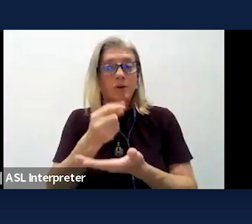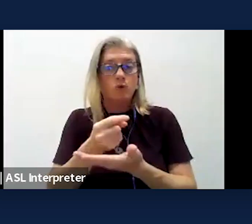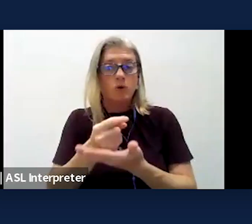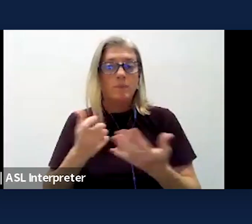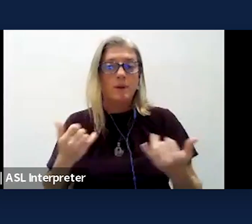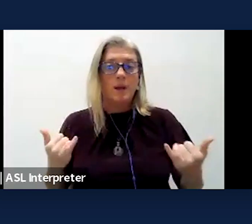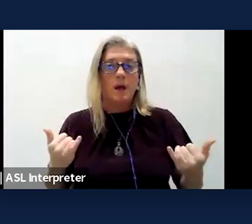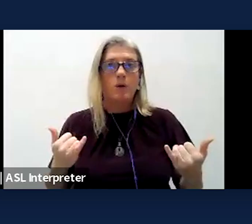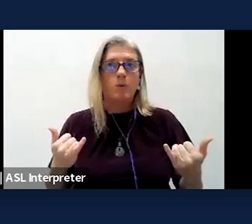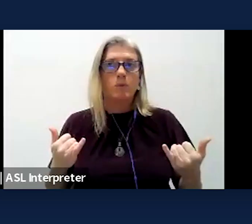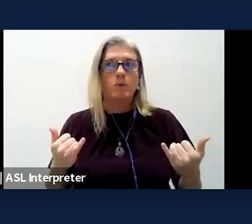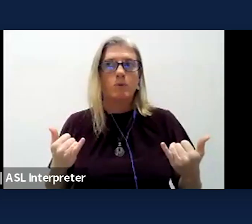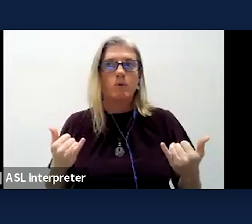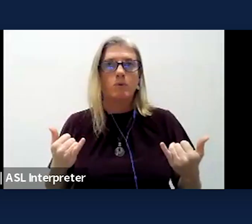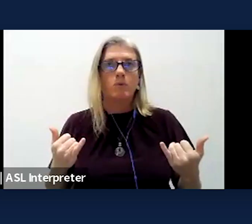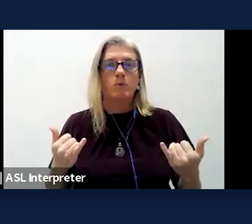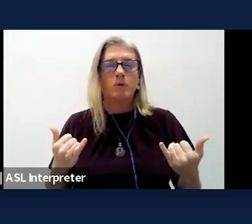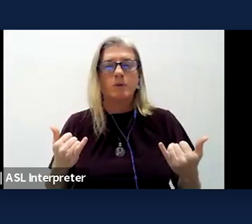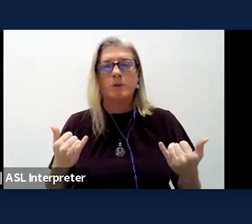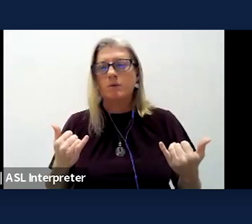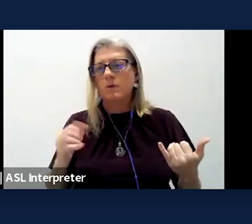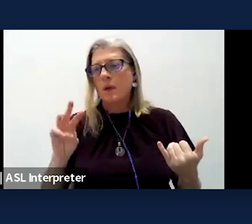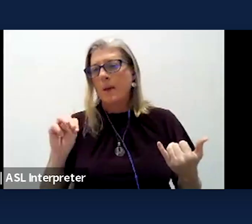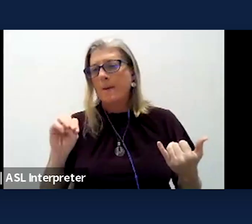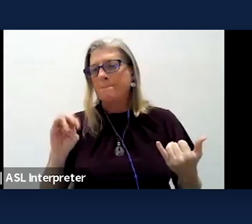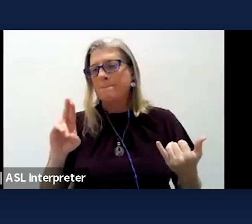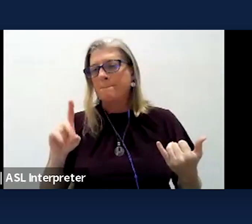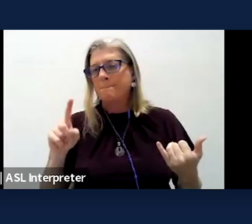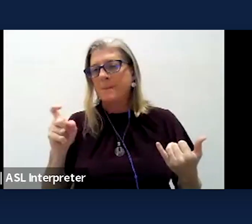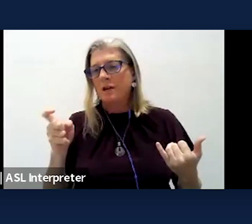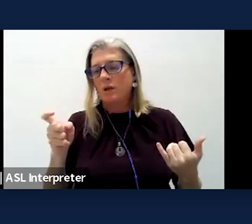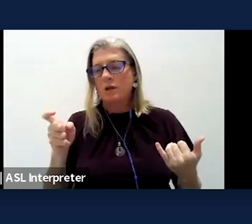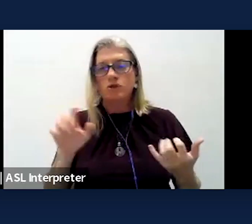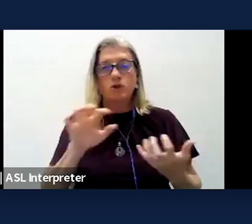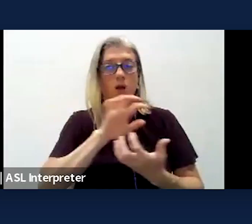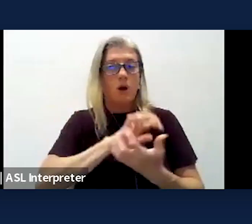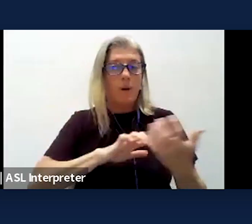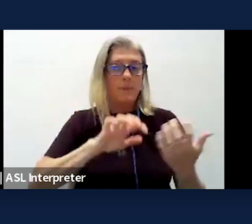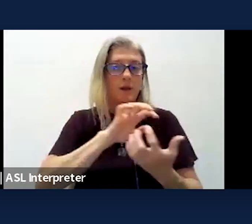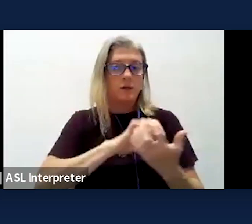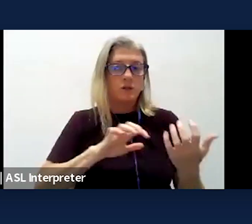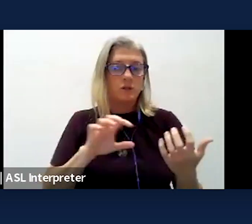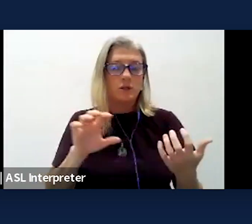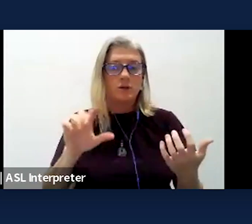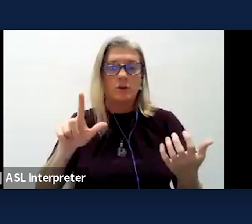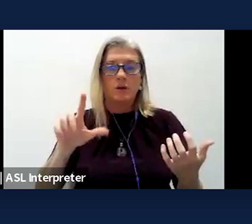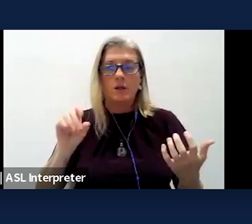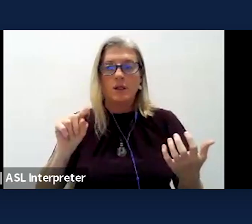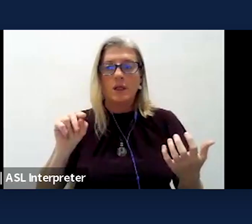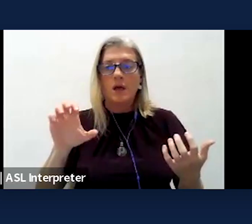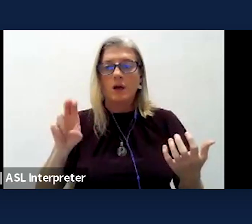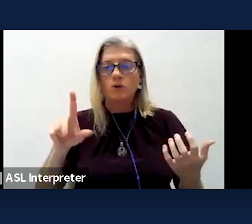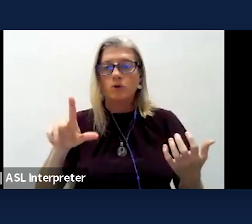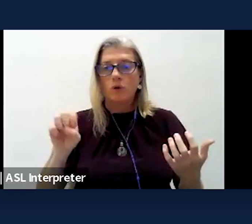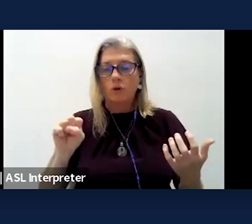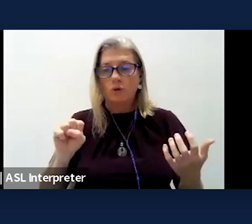basically the Miralax, some combination of lactulose